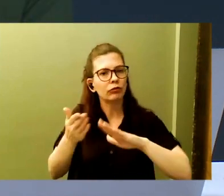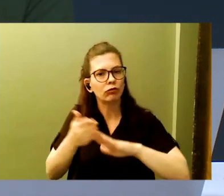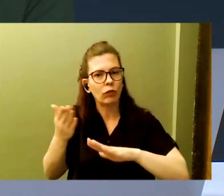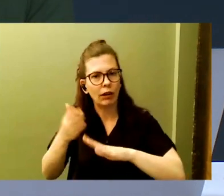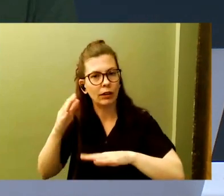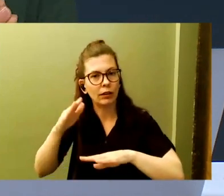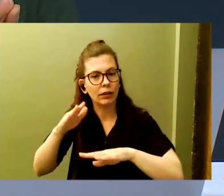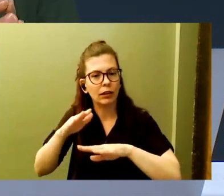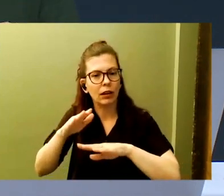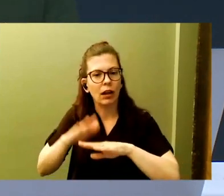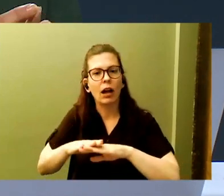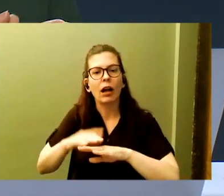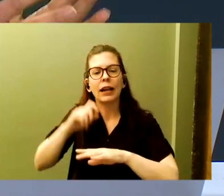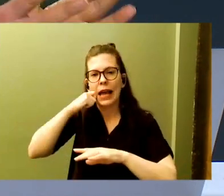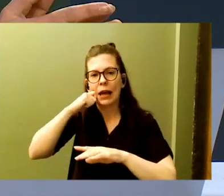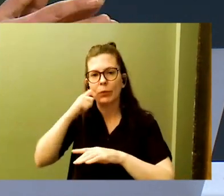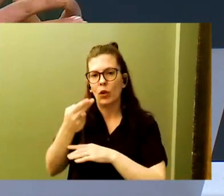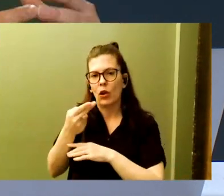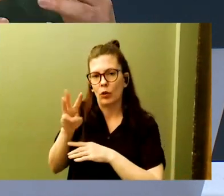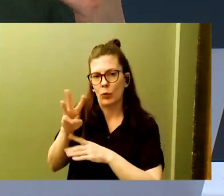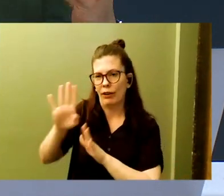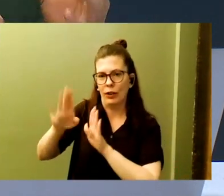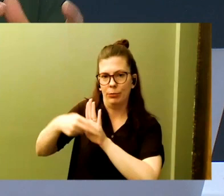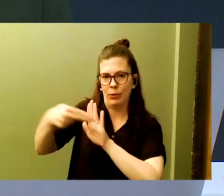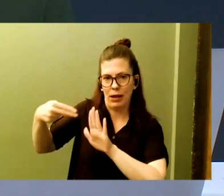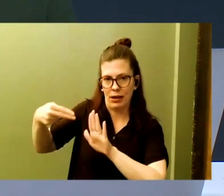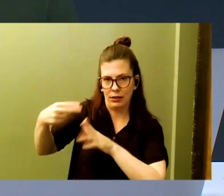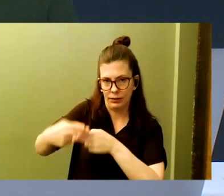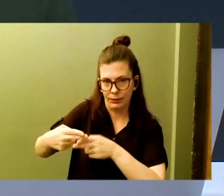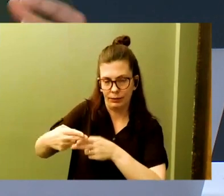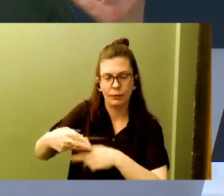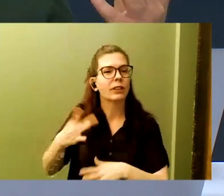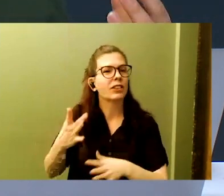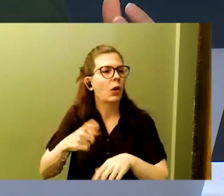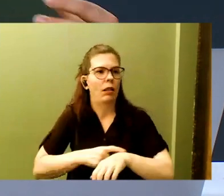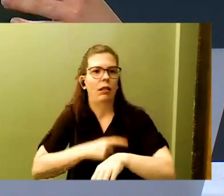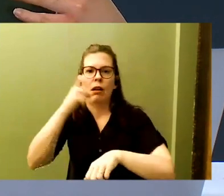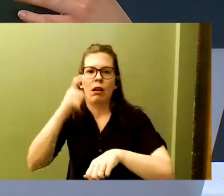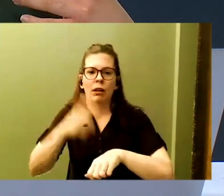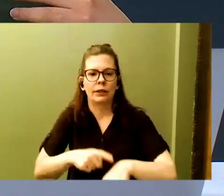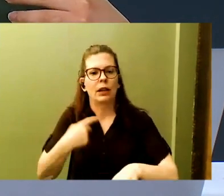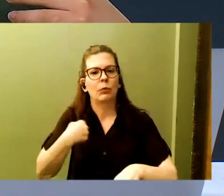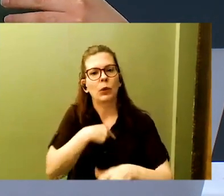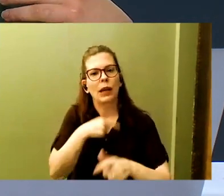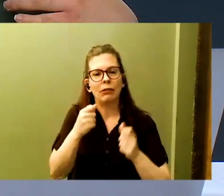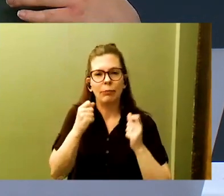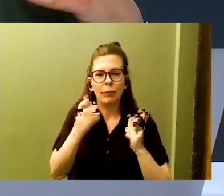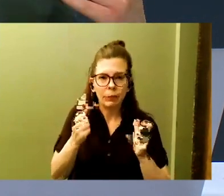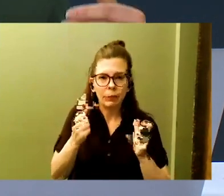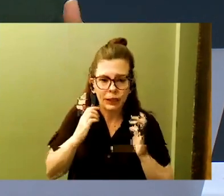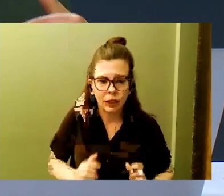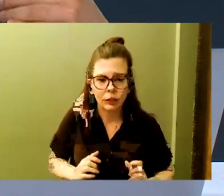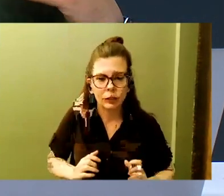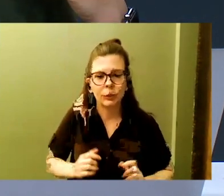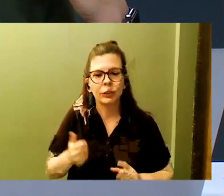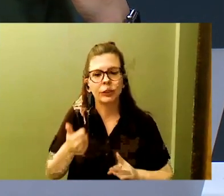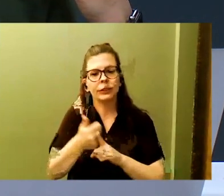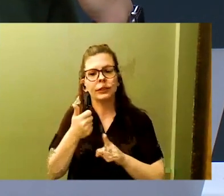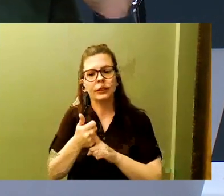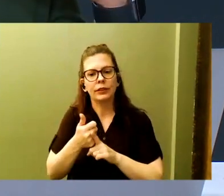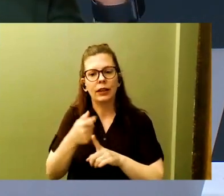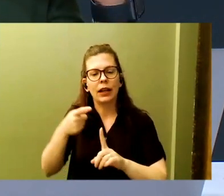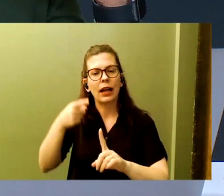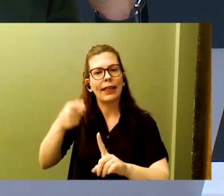Apple hardware. So you can think like for the longest period of time, we had all these customers who had completely modernized